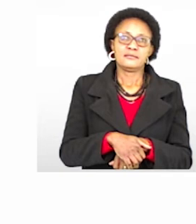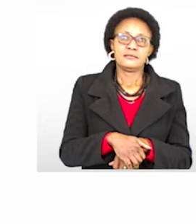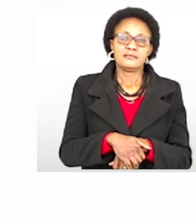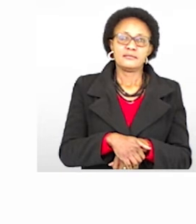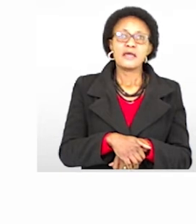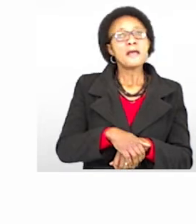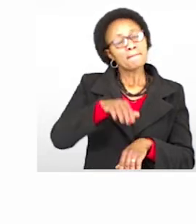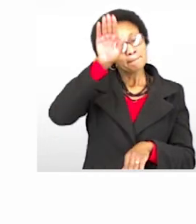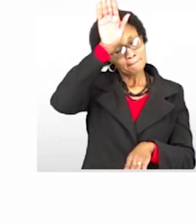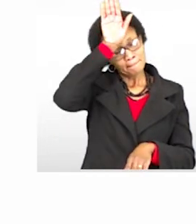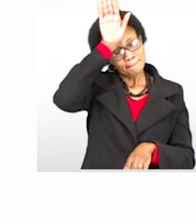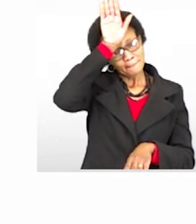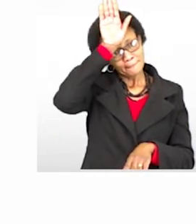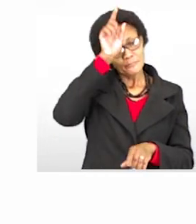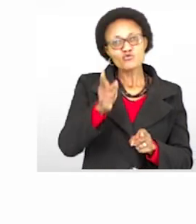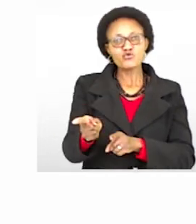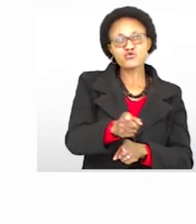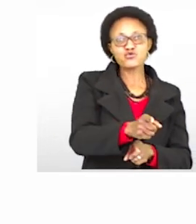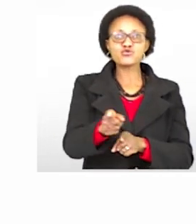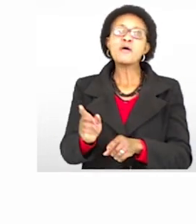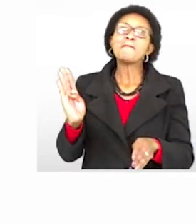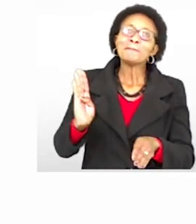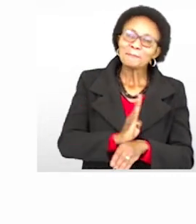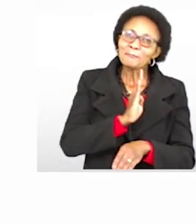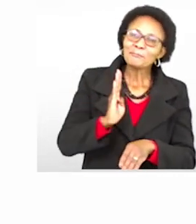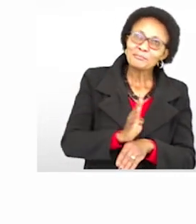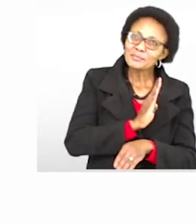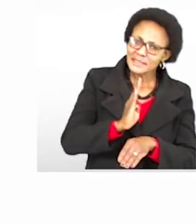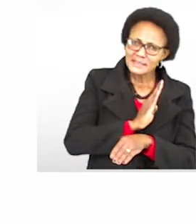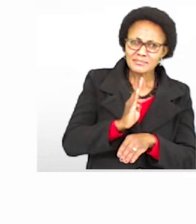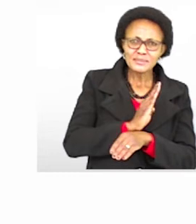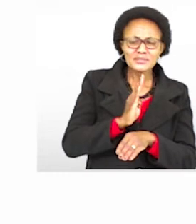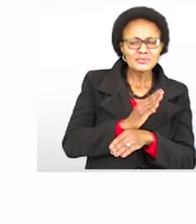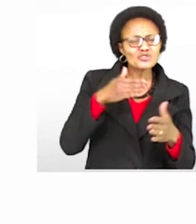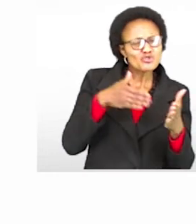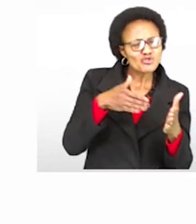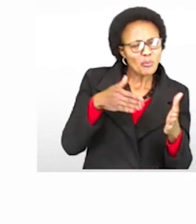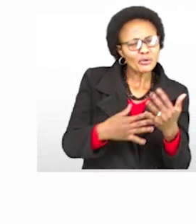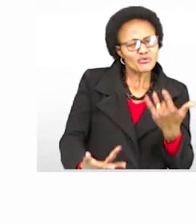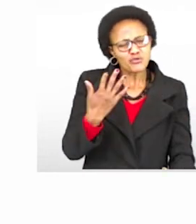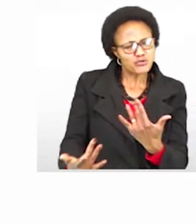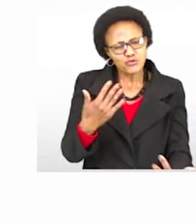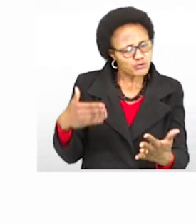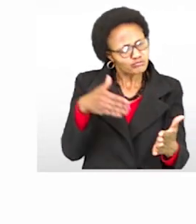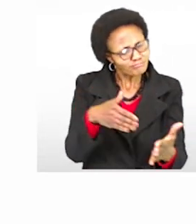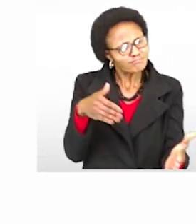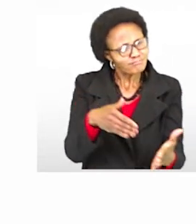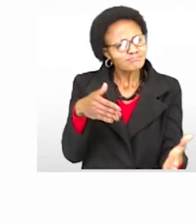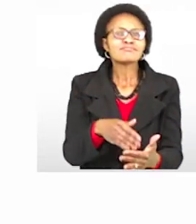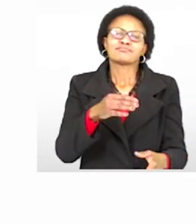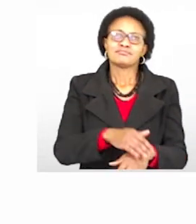is very busy trying to make sure that the fire is out in the building. He's on top of a ladder